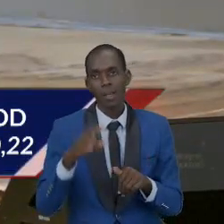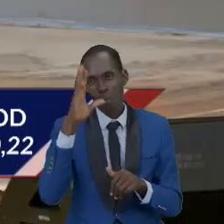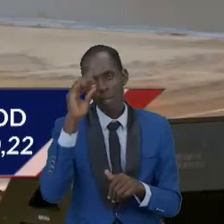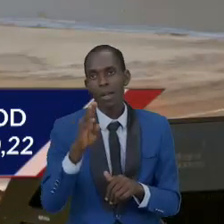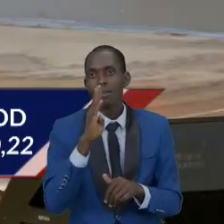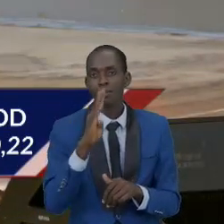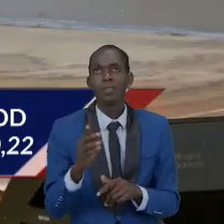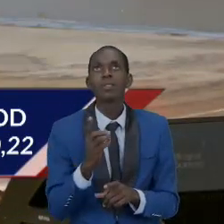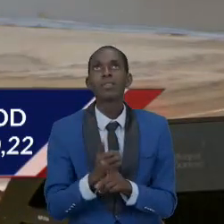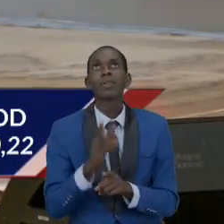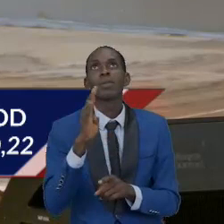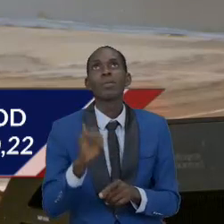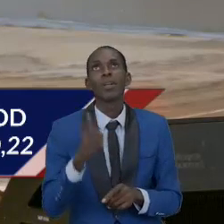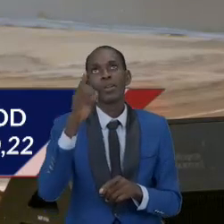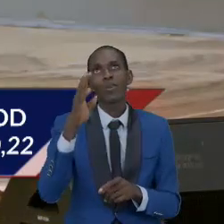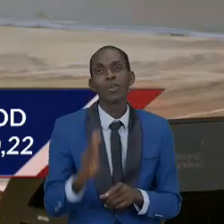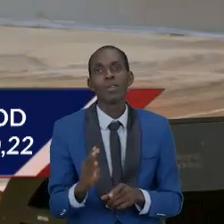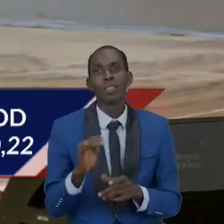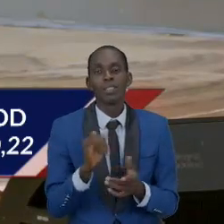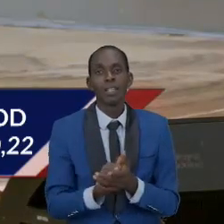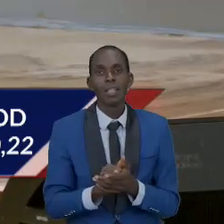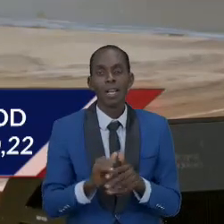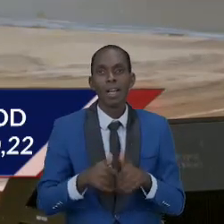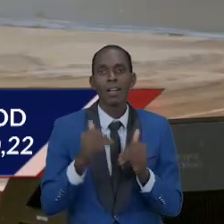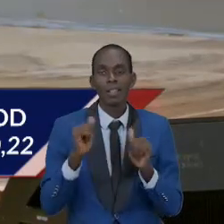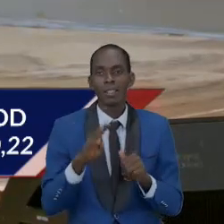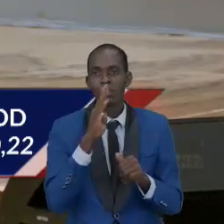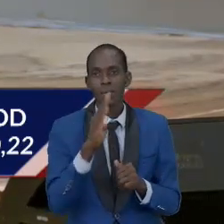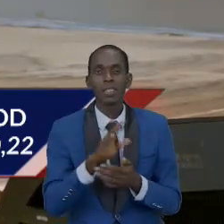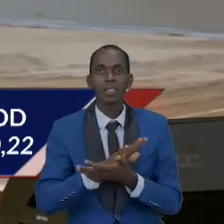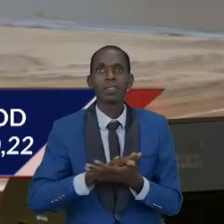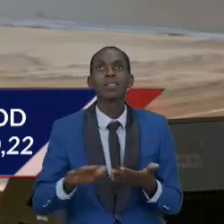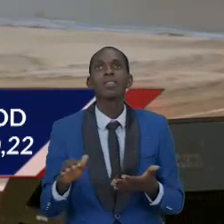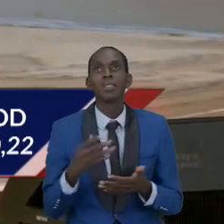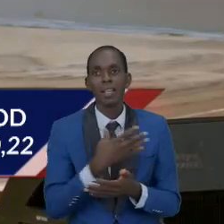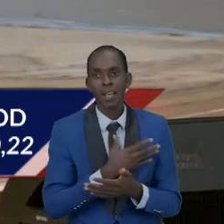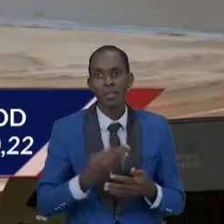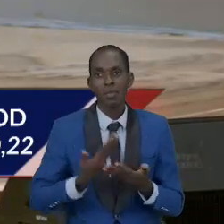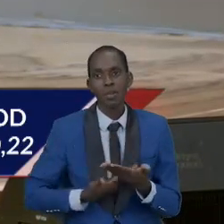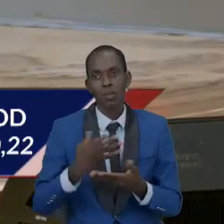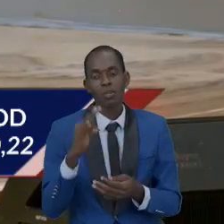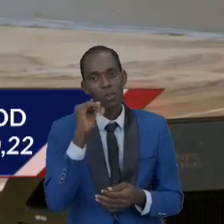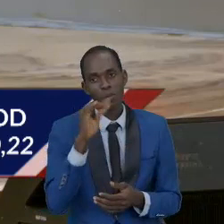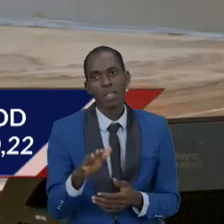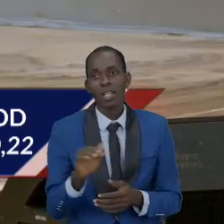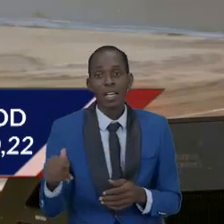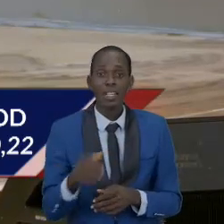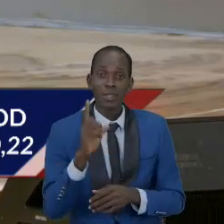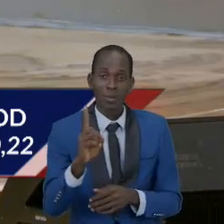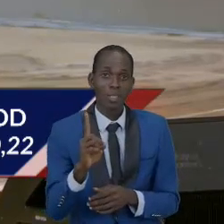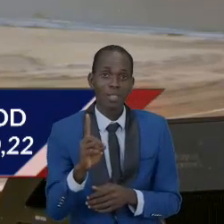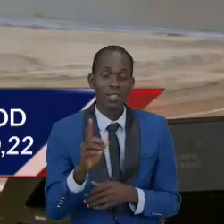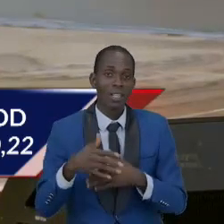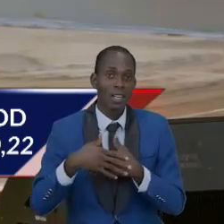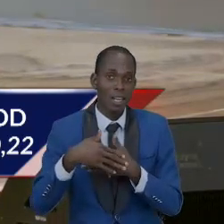Or how can he be clean that is born of a woman? Anyone